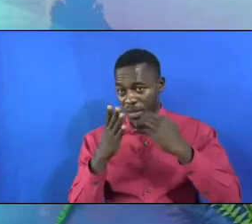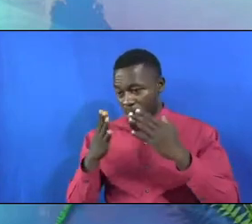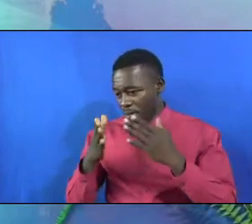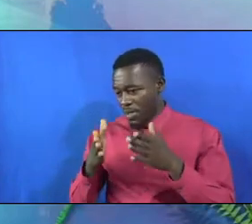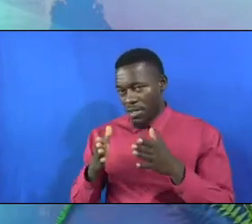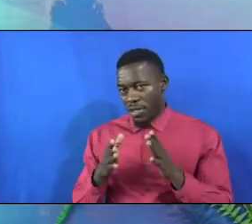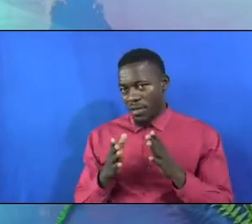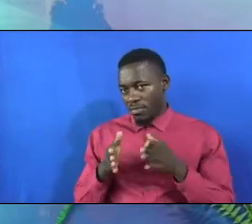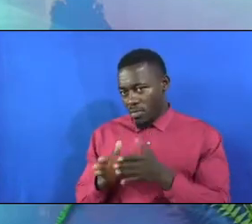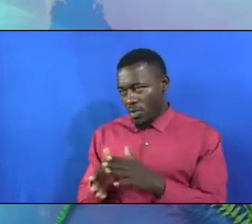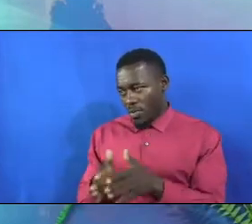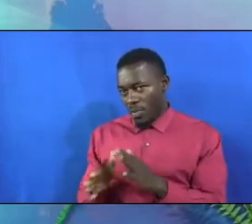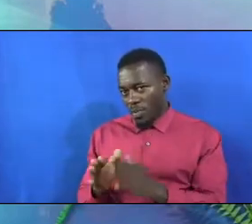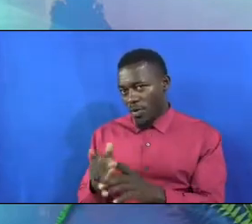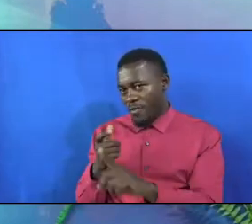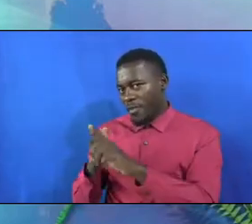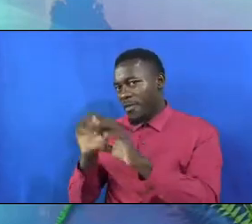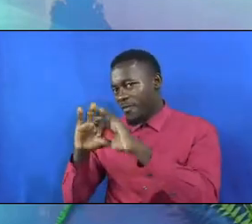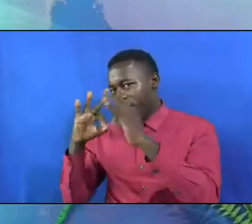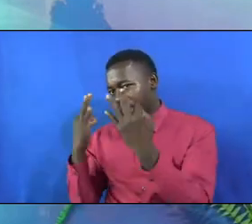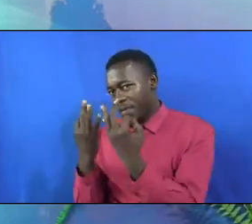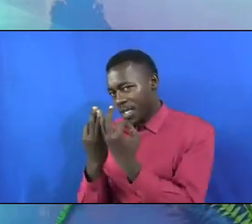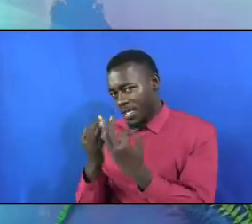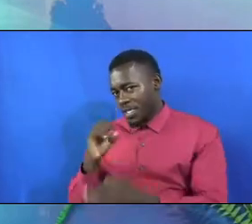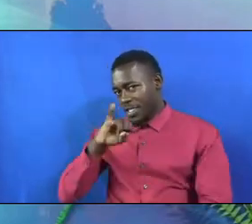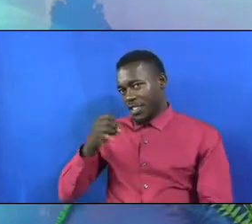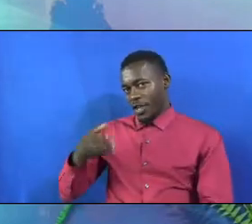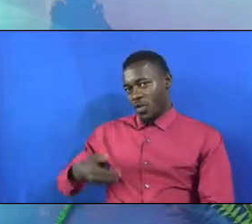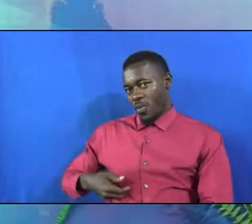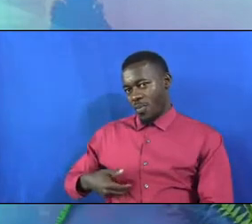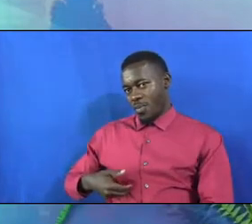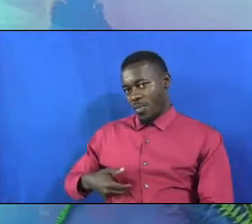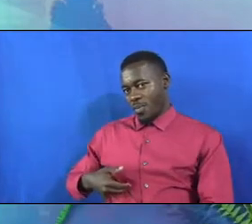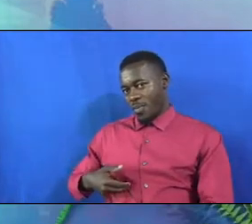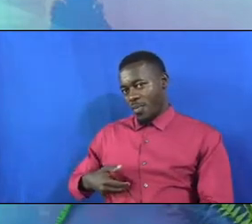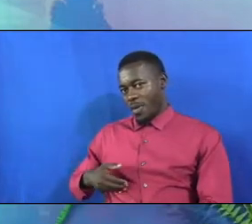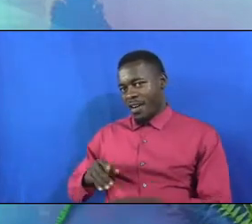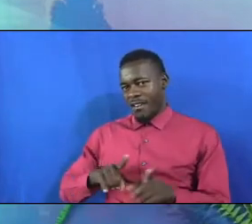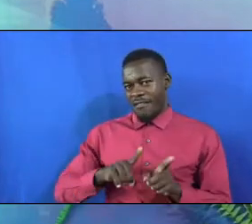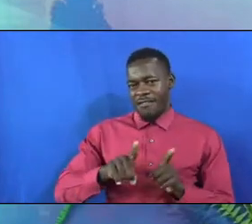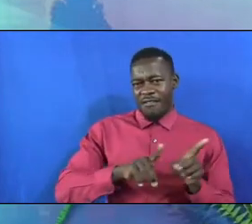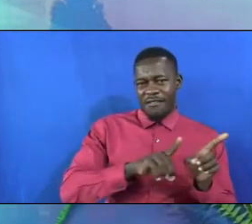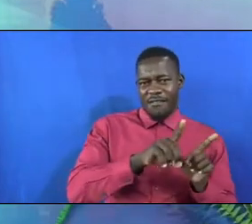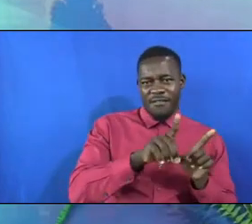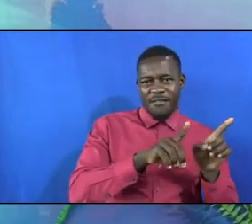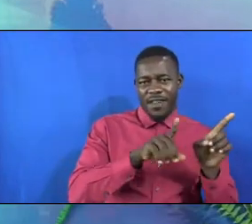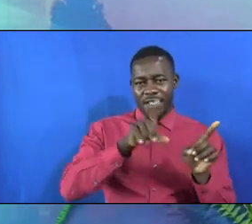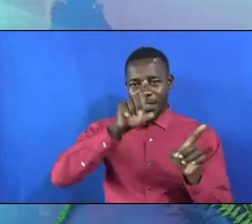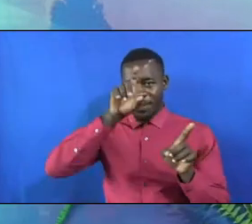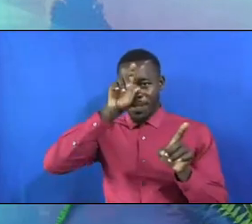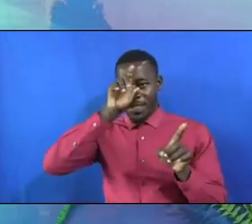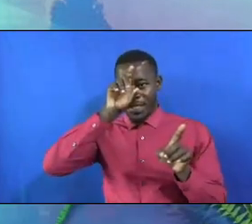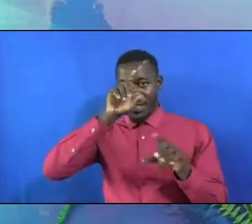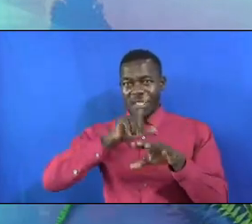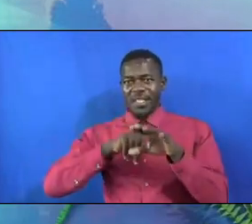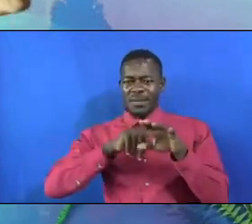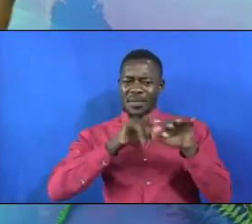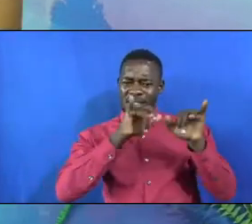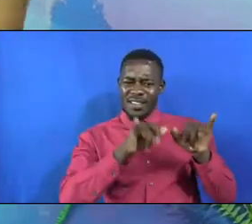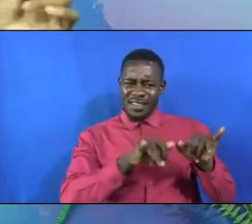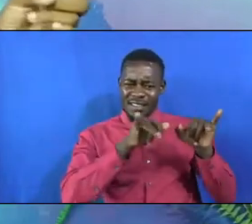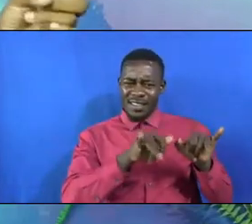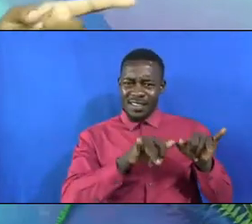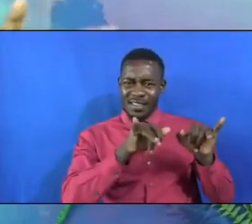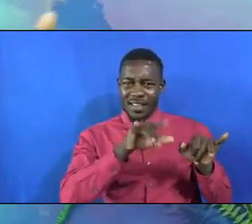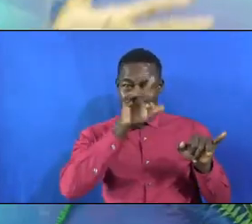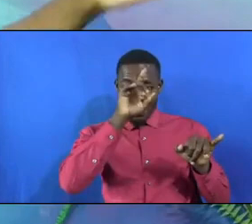Jacob, who went to Egypt. Again, after they have stayed in